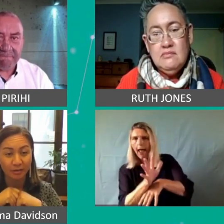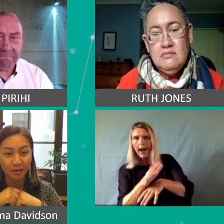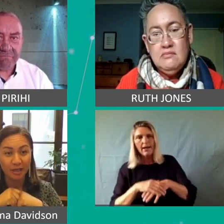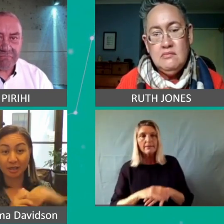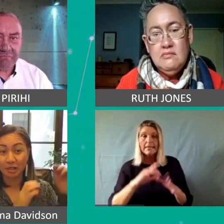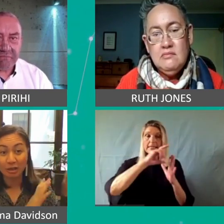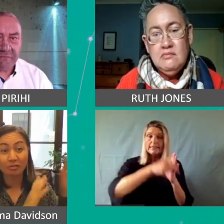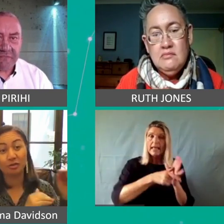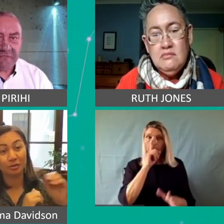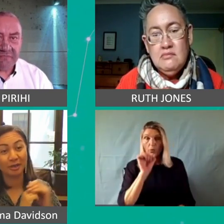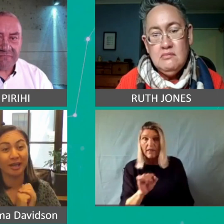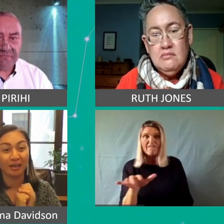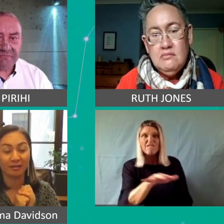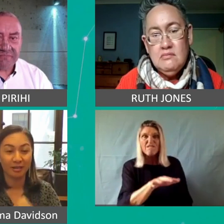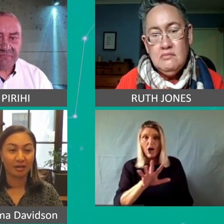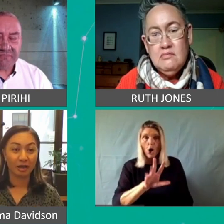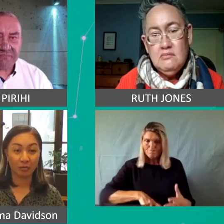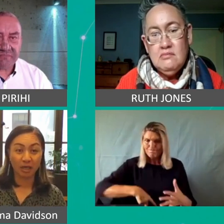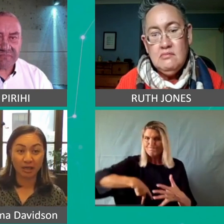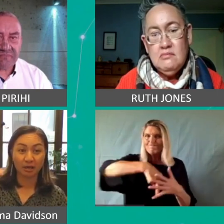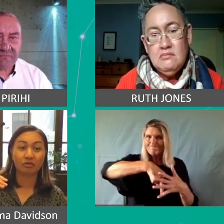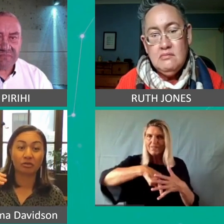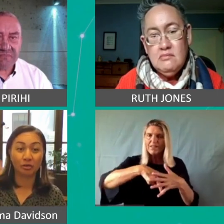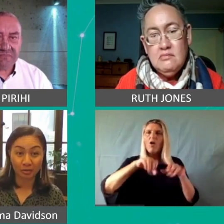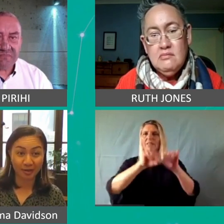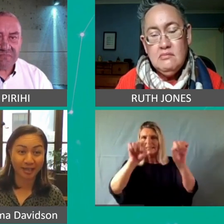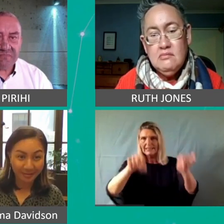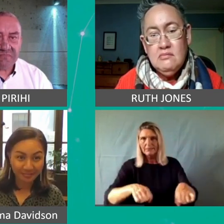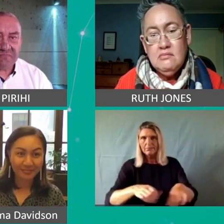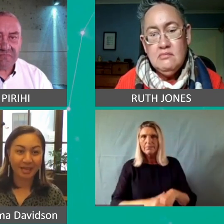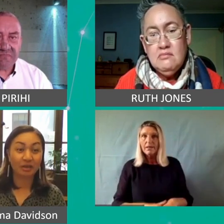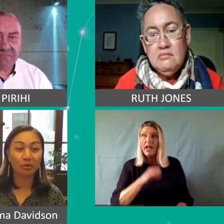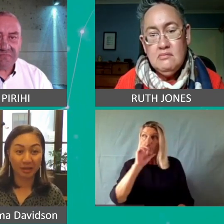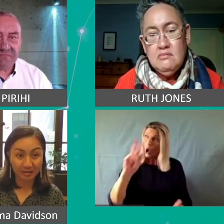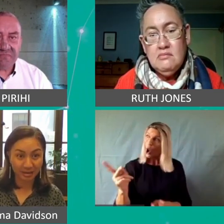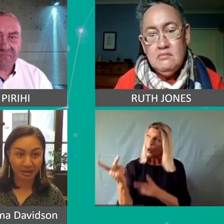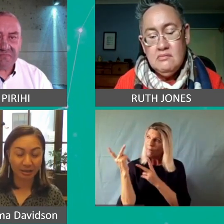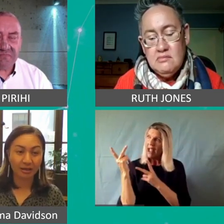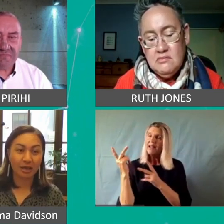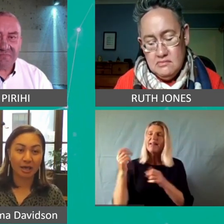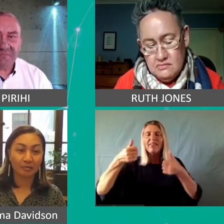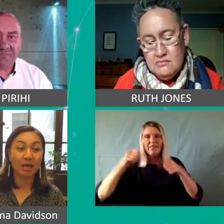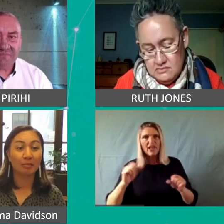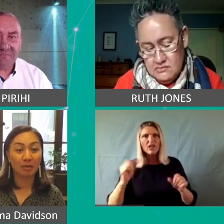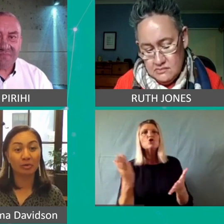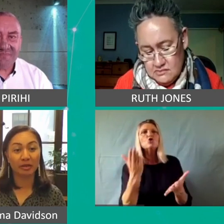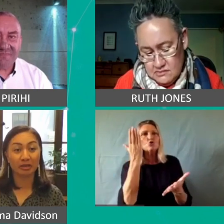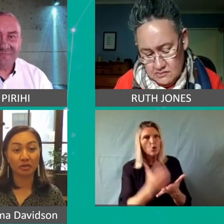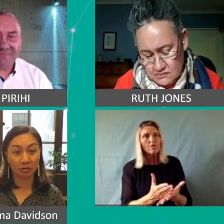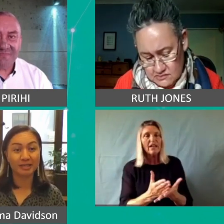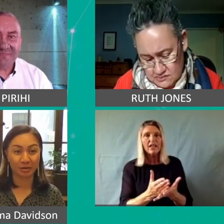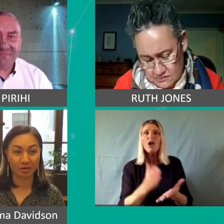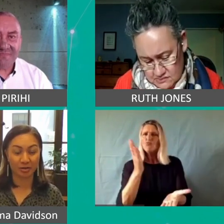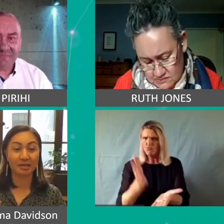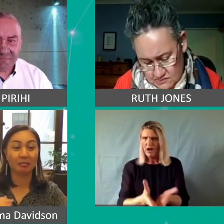whānau. It is only through doing that that we can truthfully and authentically come up with the